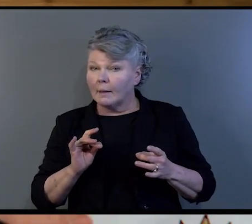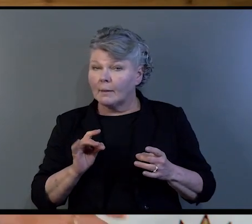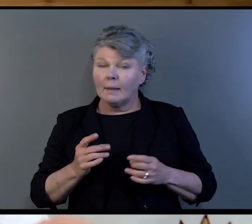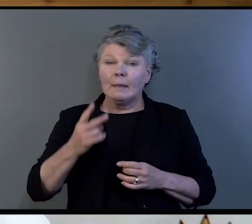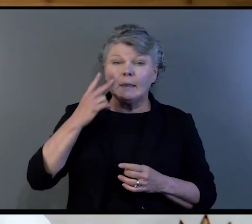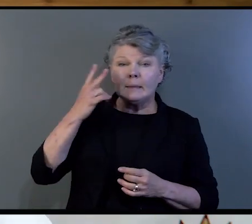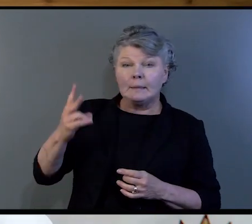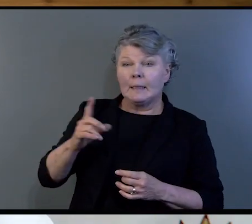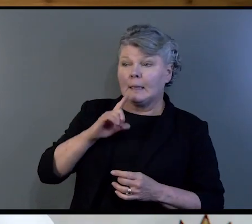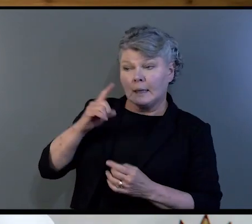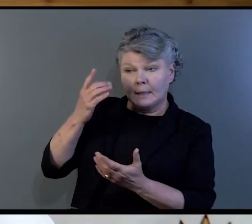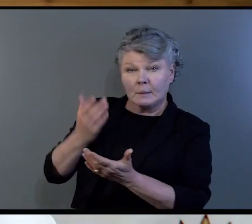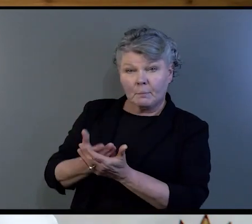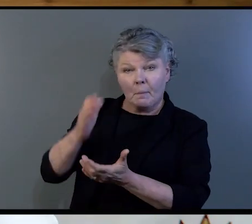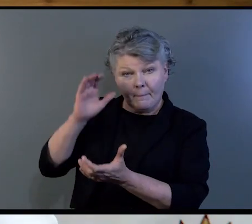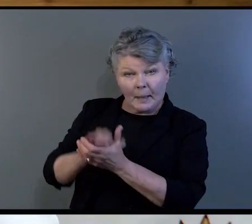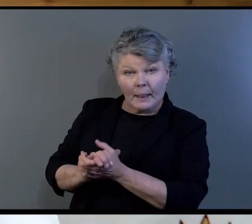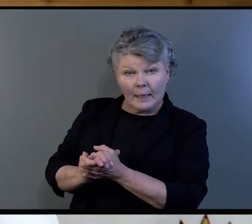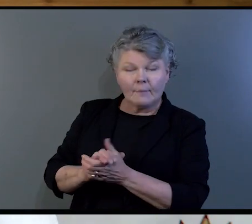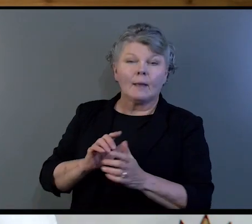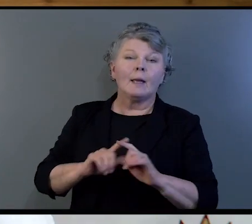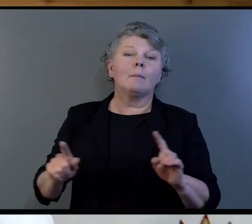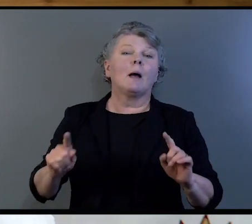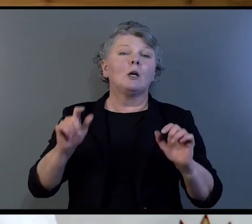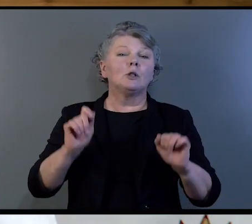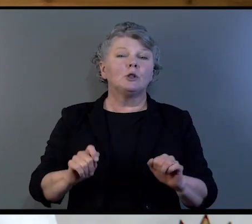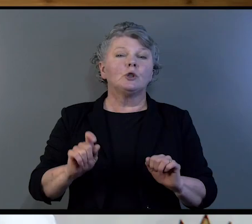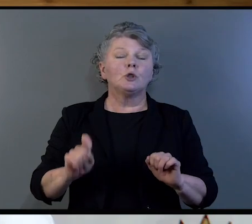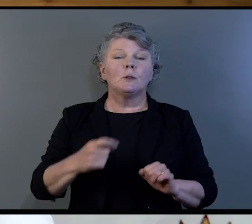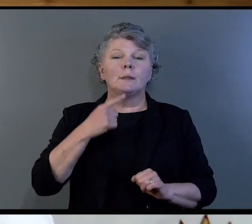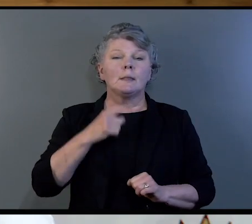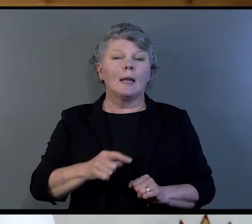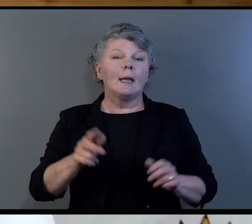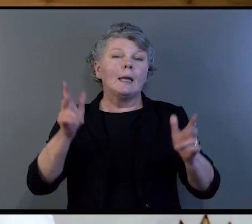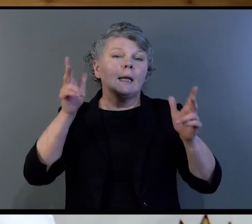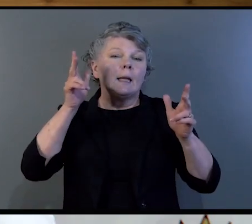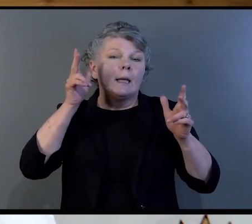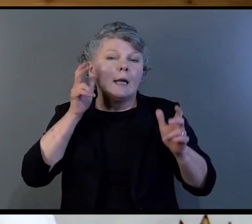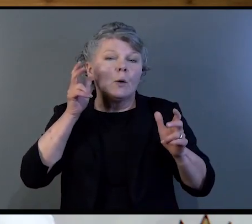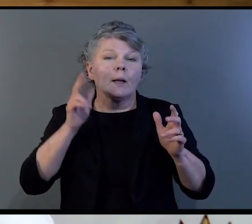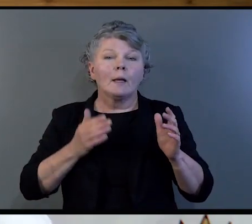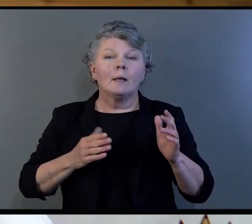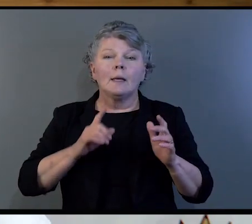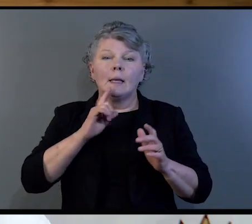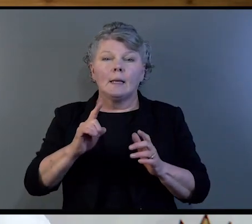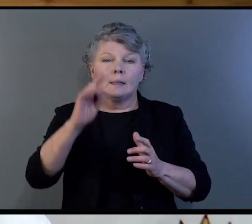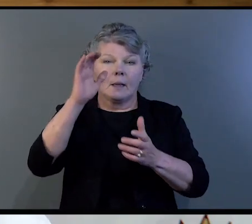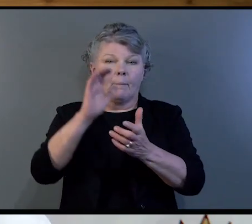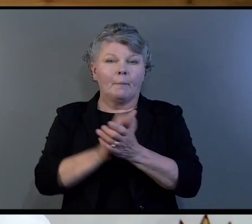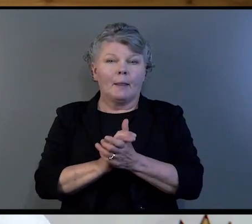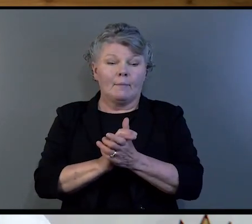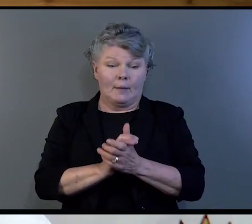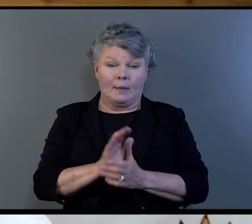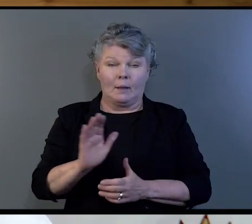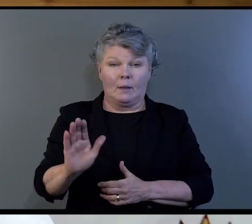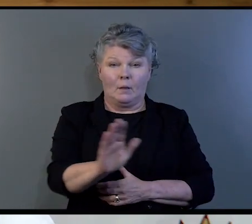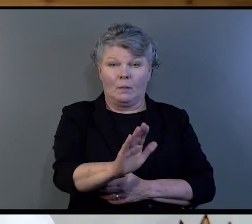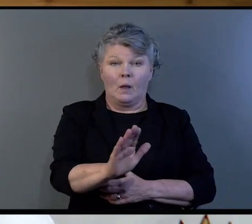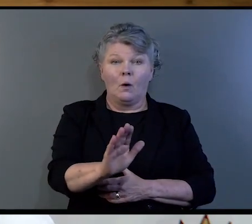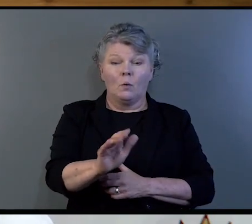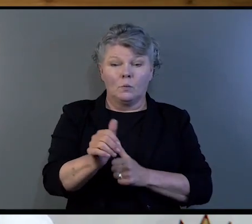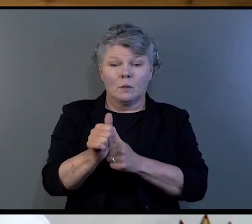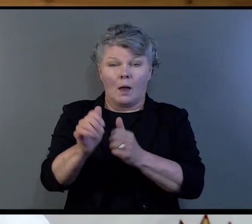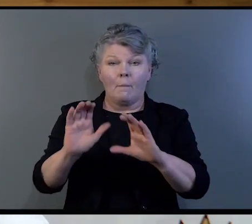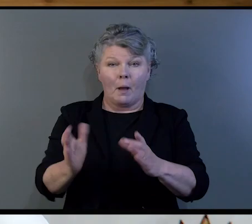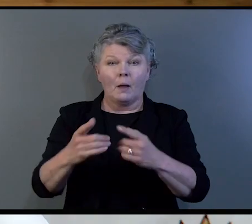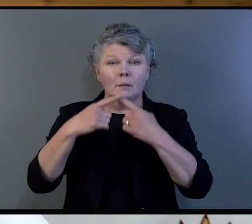that seeing is believing, but rather that hearing is believing. Through the eyewitness testimony of the apostles, we